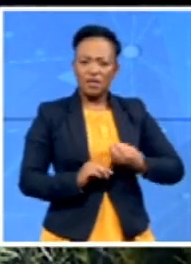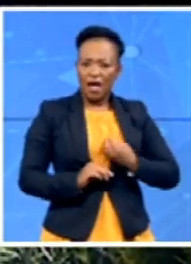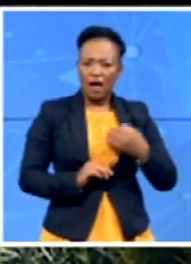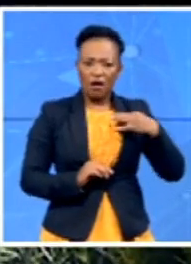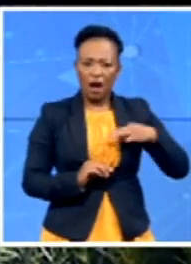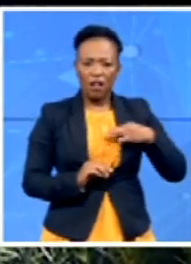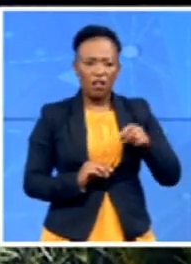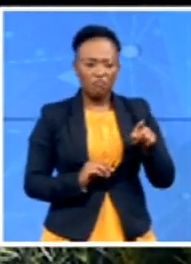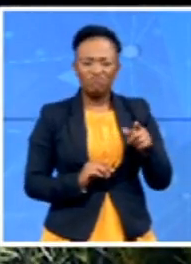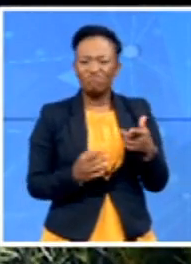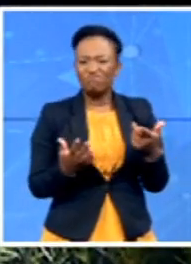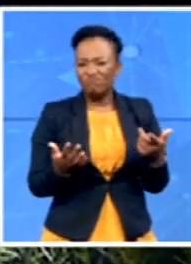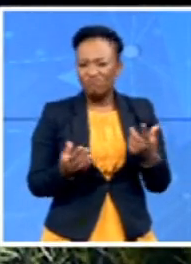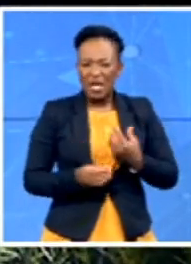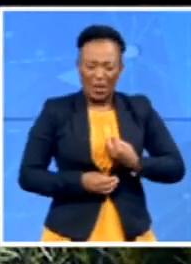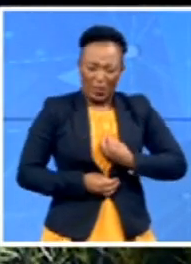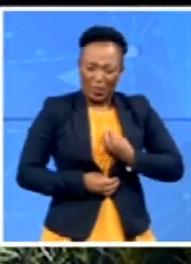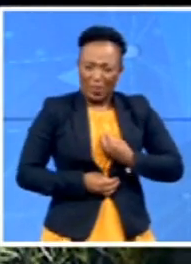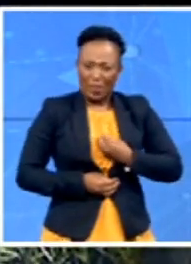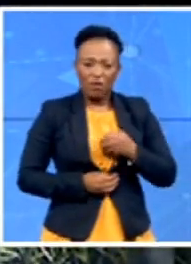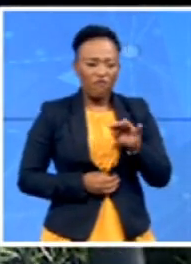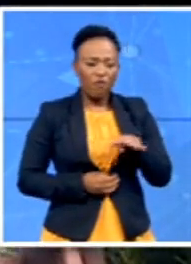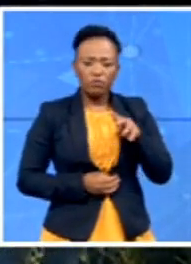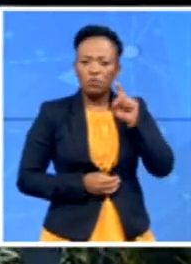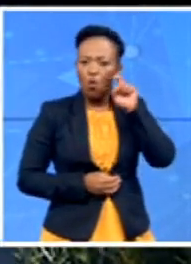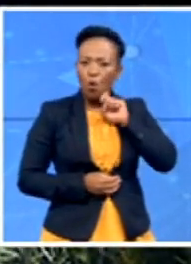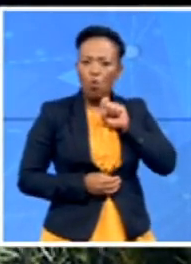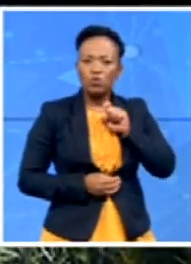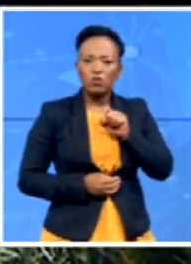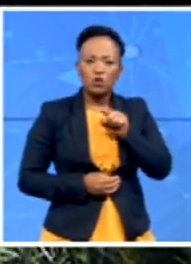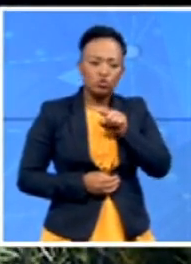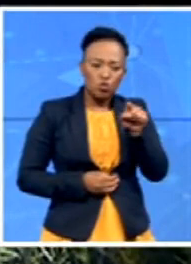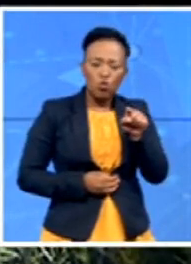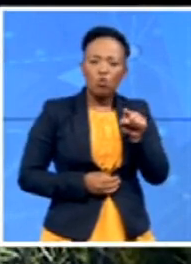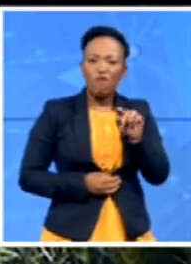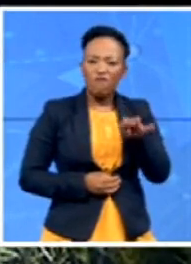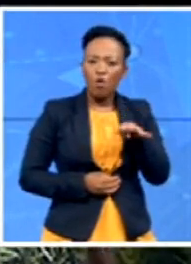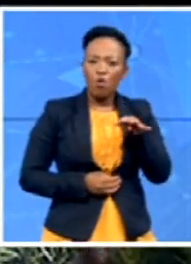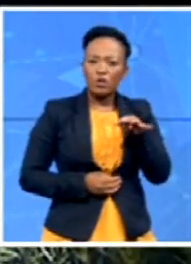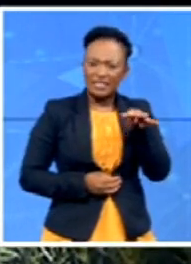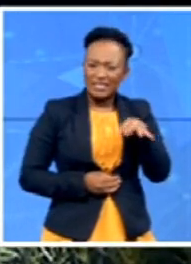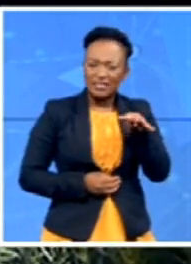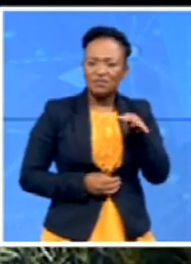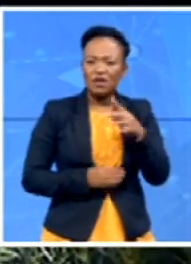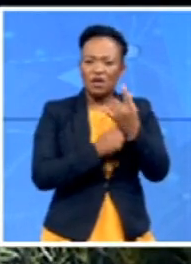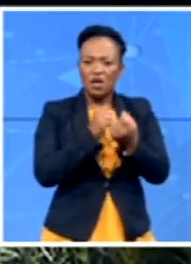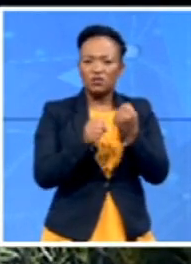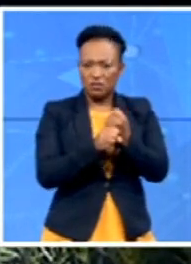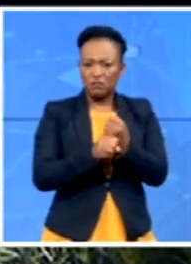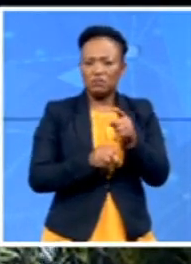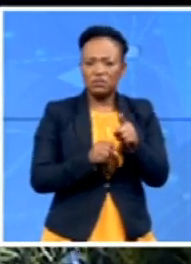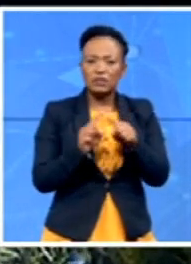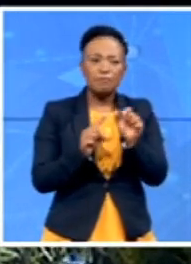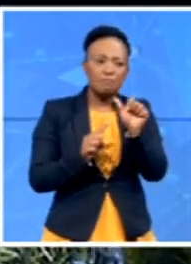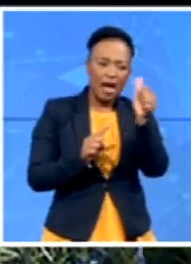as 14 year old up to 14 years old, just here around Durban CBD and also in other taxi